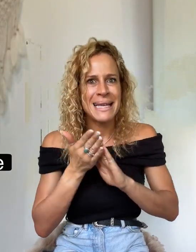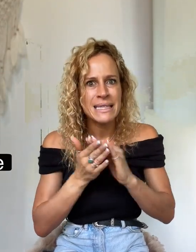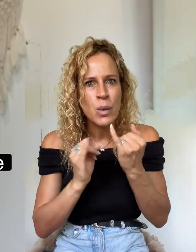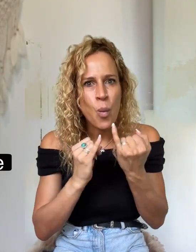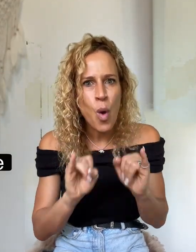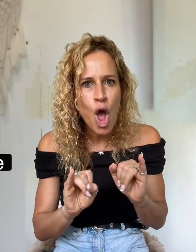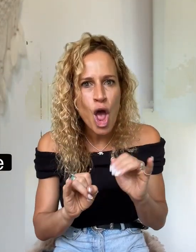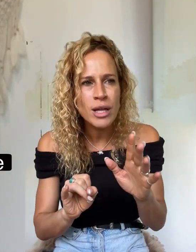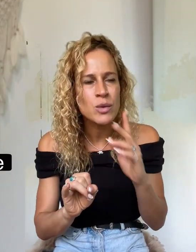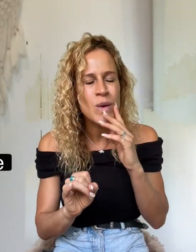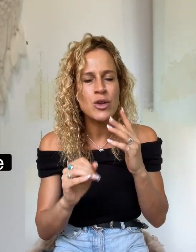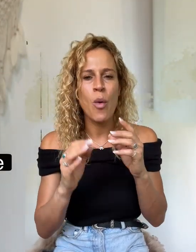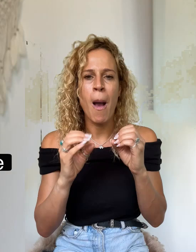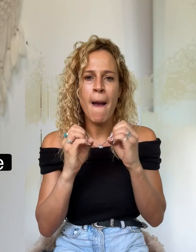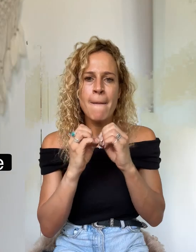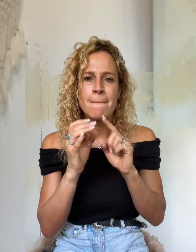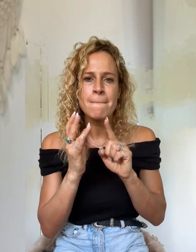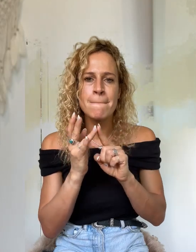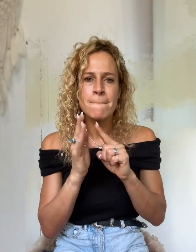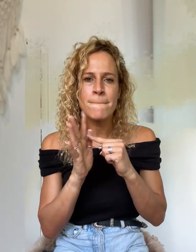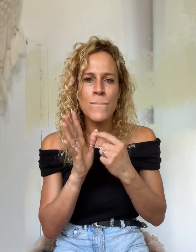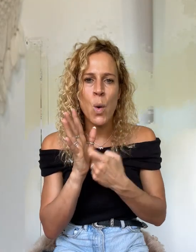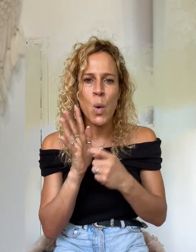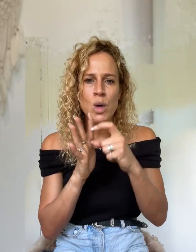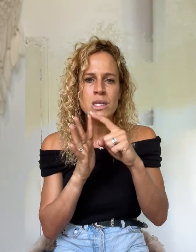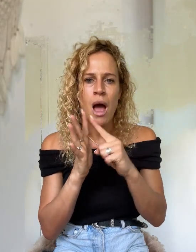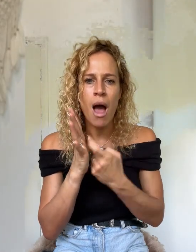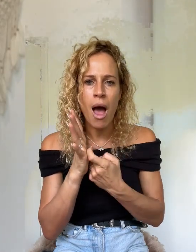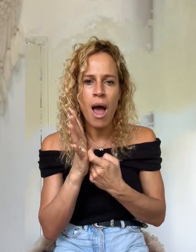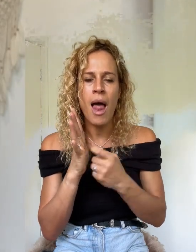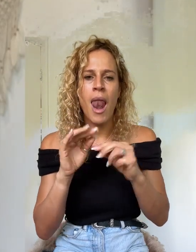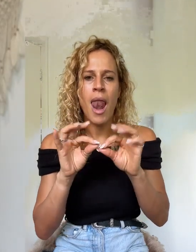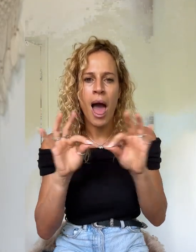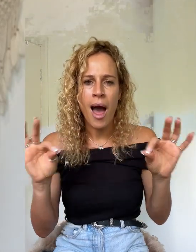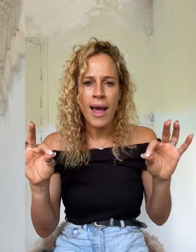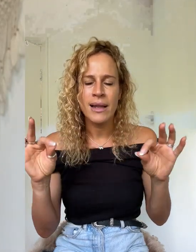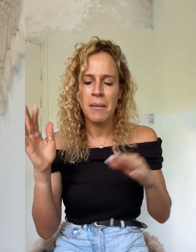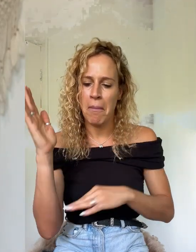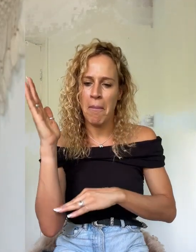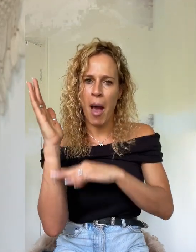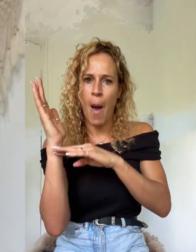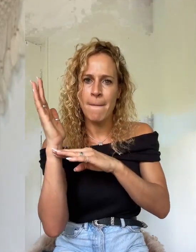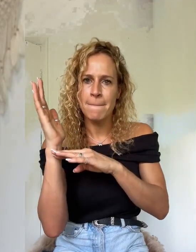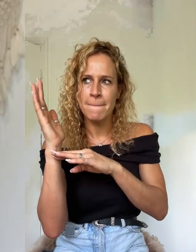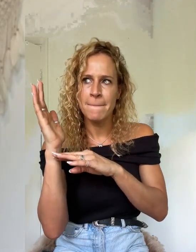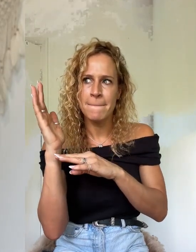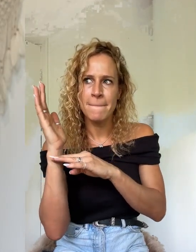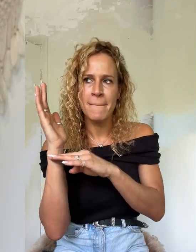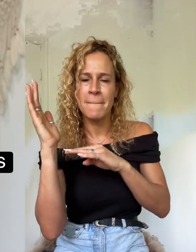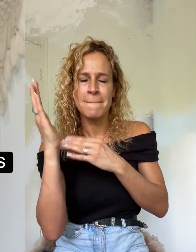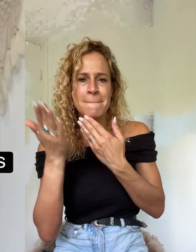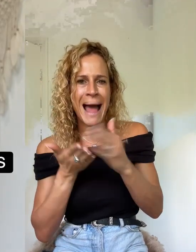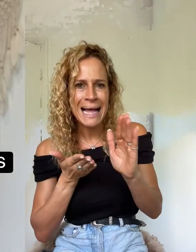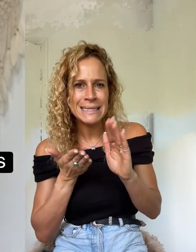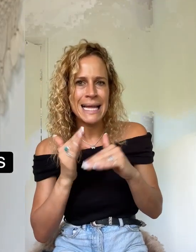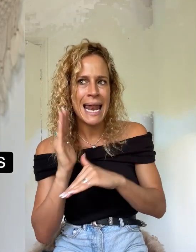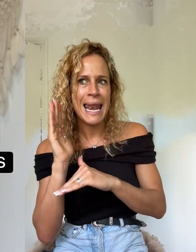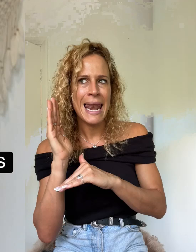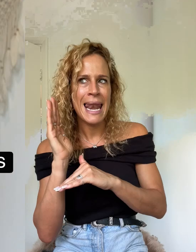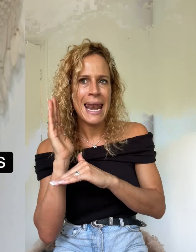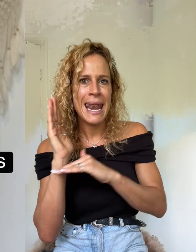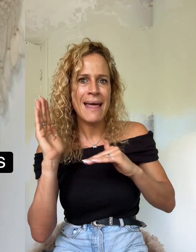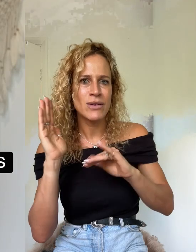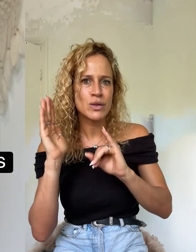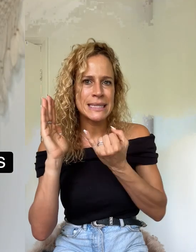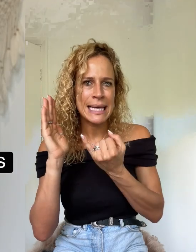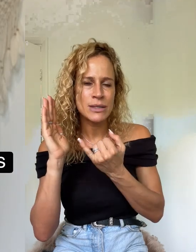And that's almost worse, isn't it, when you're borderline? You're like, is she going to pass? Is she not going to pass? Because